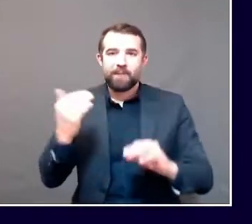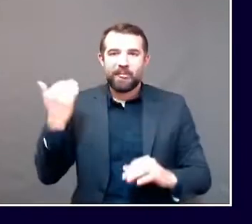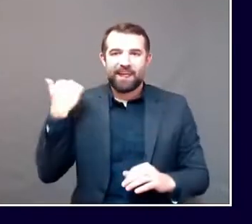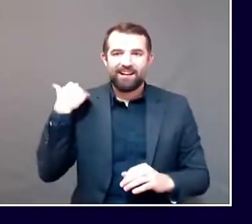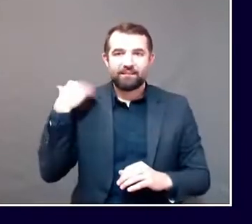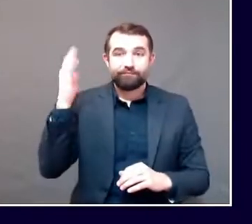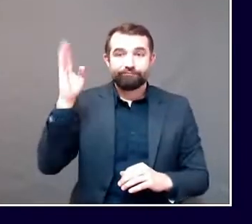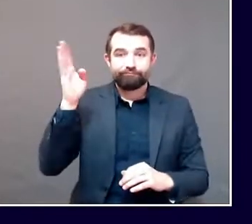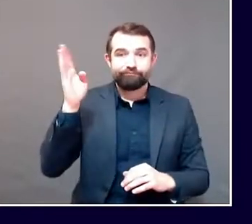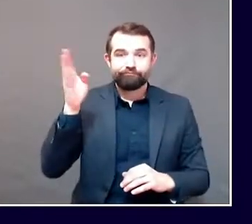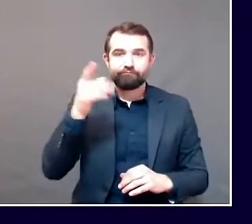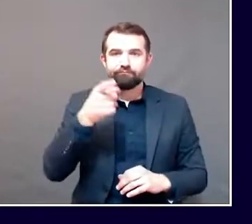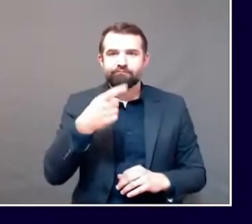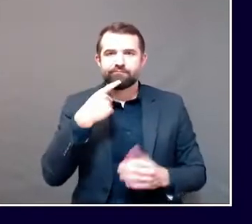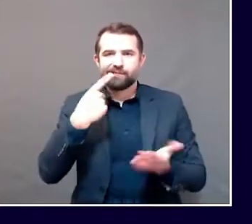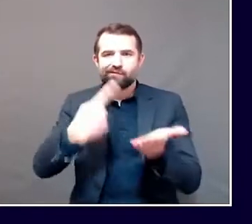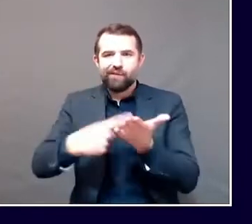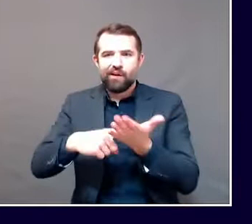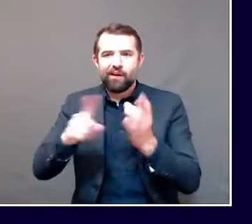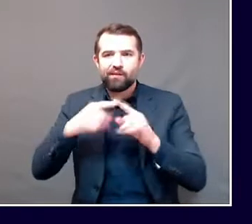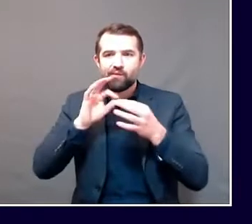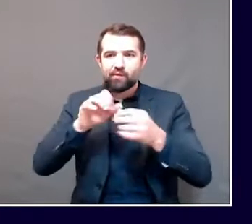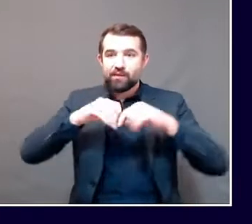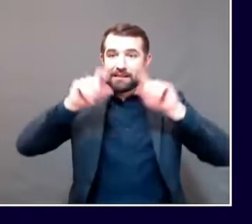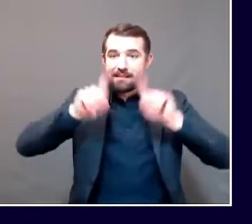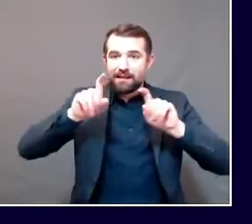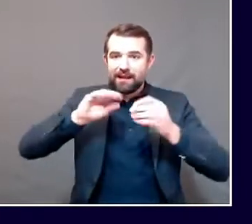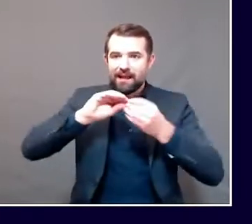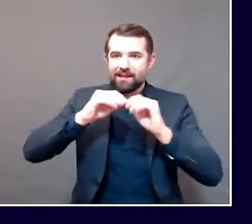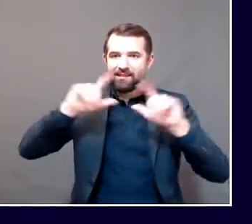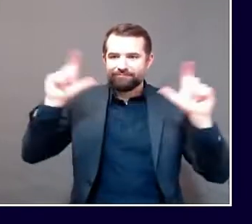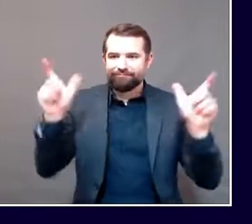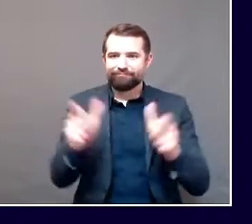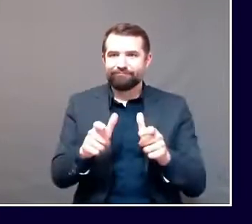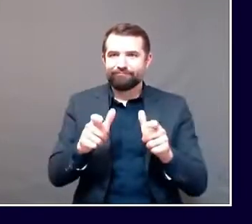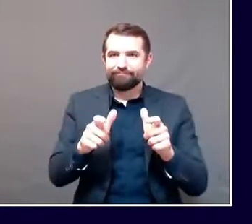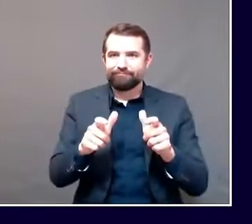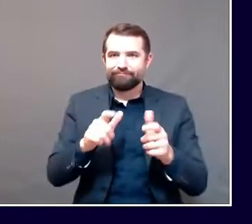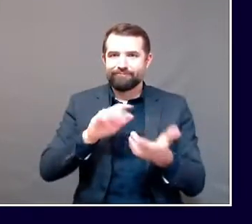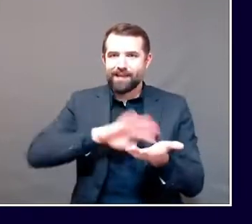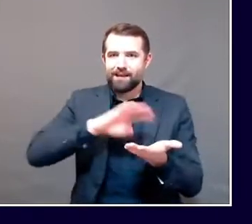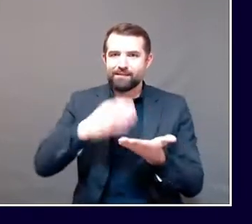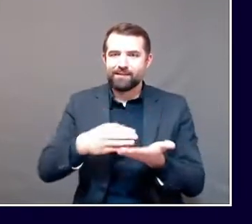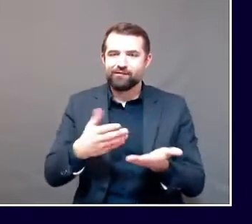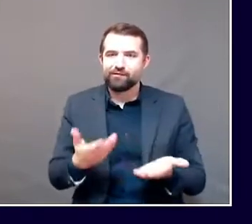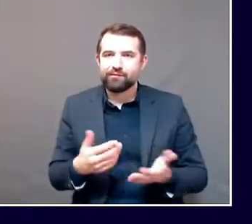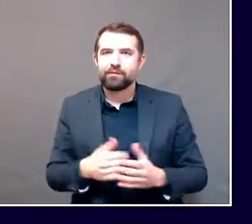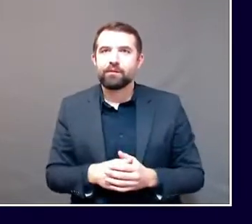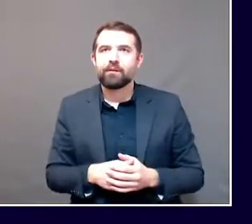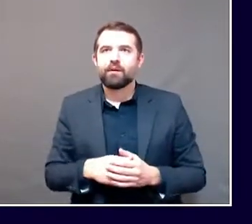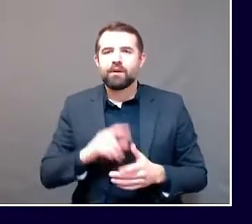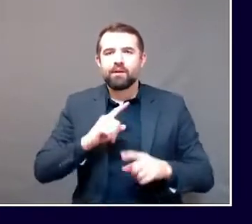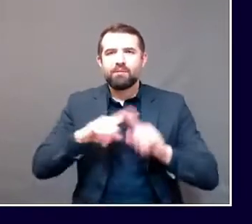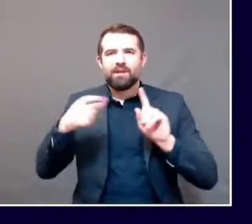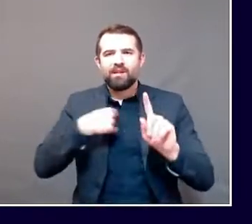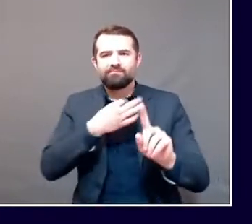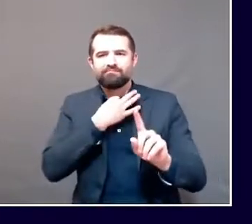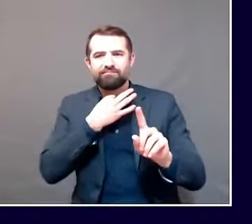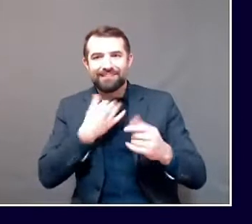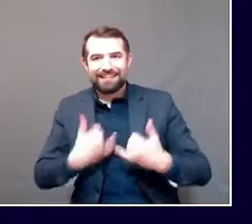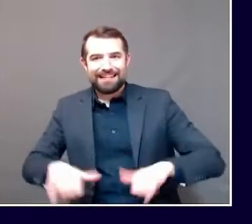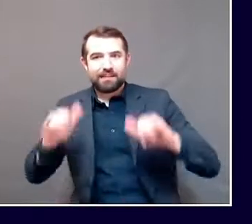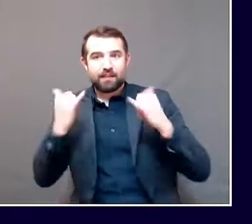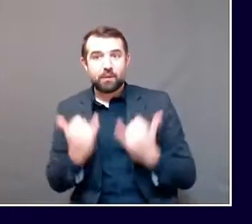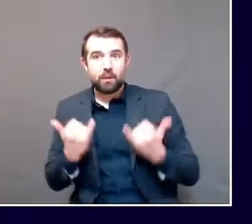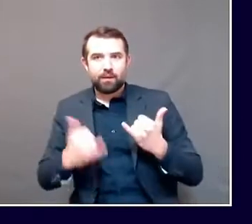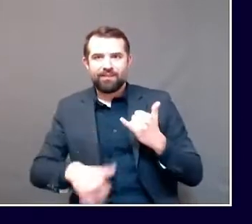being down, but if you check the appointments online, available appointments are days out. Can you clarify how testing